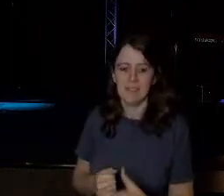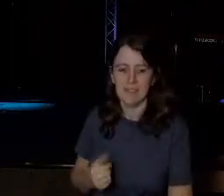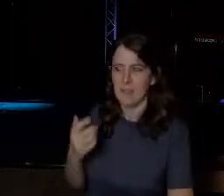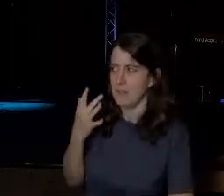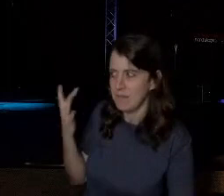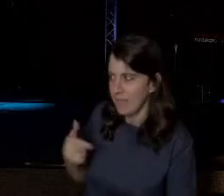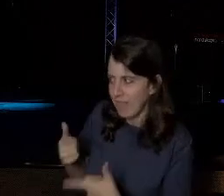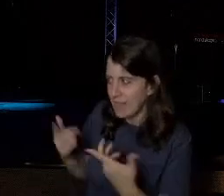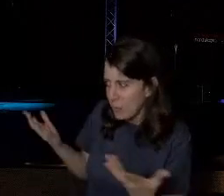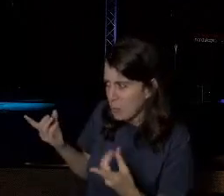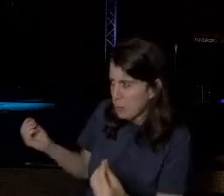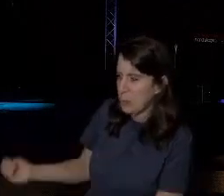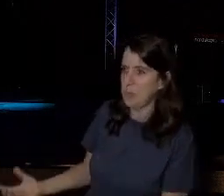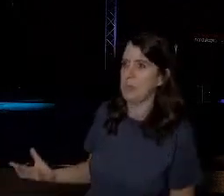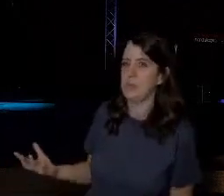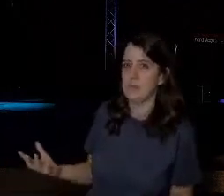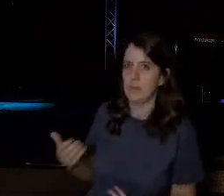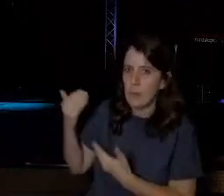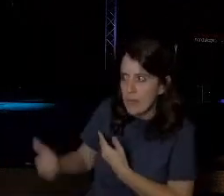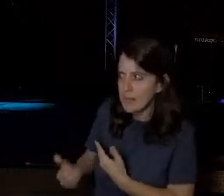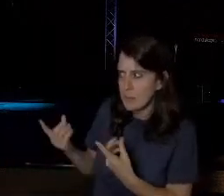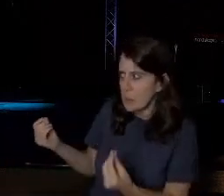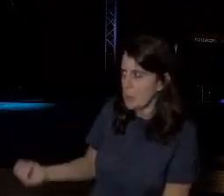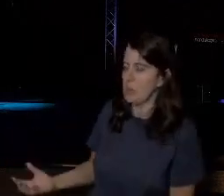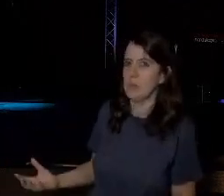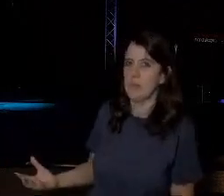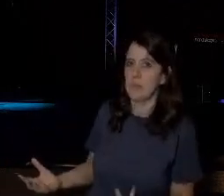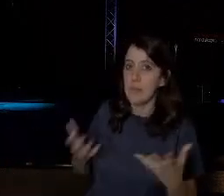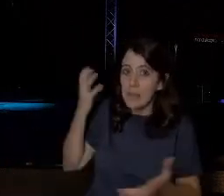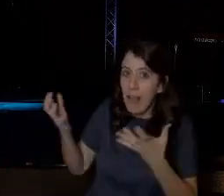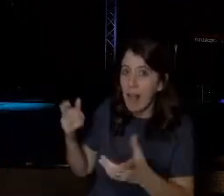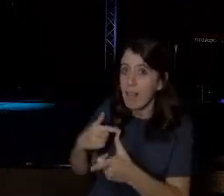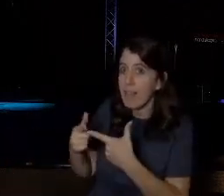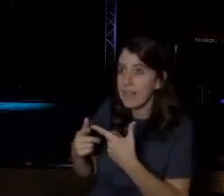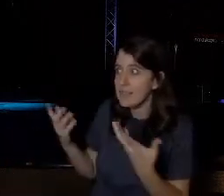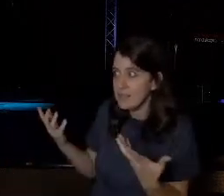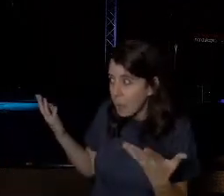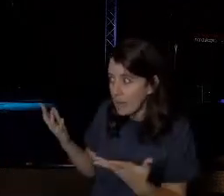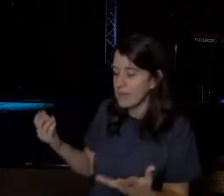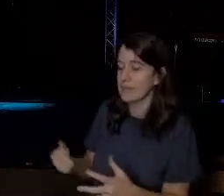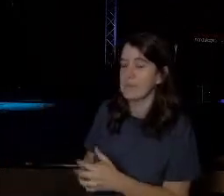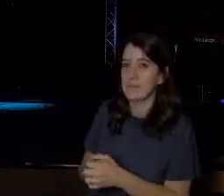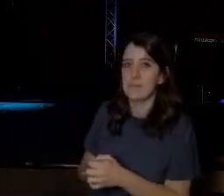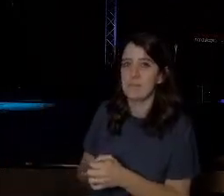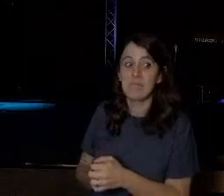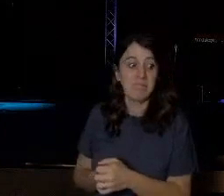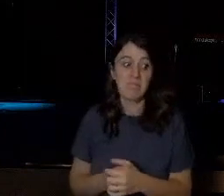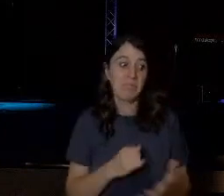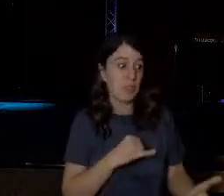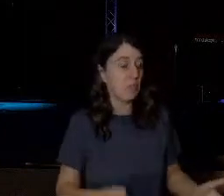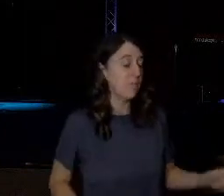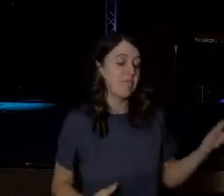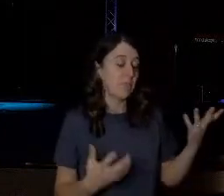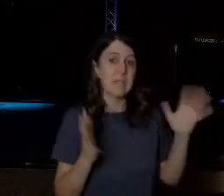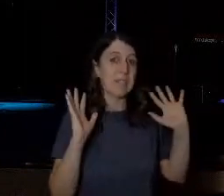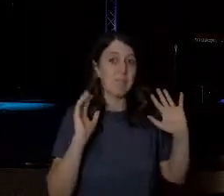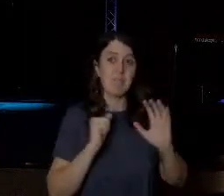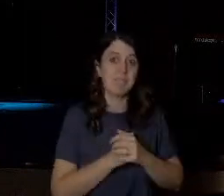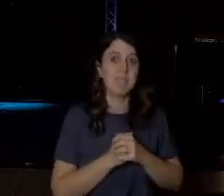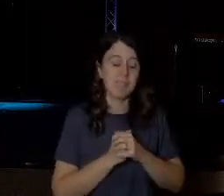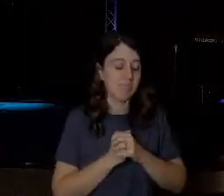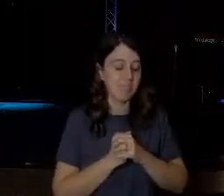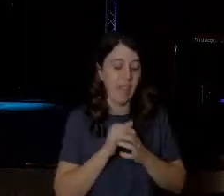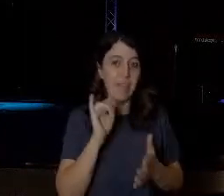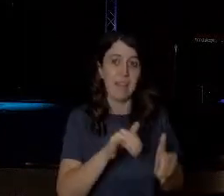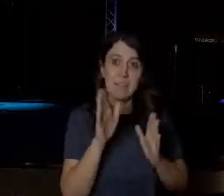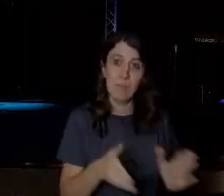and then what? You know? What next? Yeah, we're going to yell really loud, but now what? And Joshua is sitting there like, no,